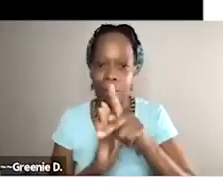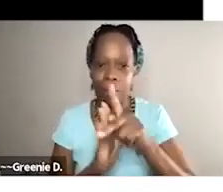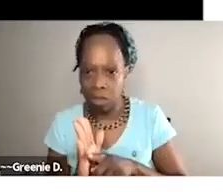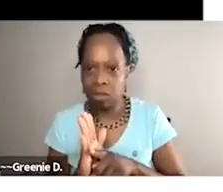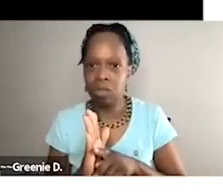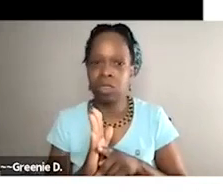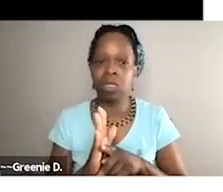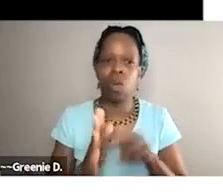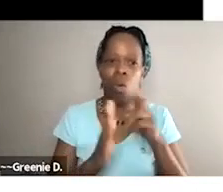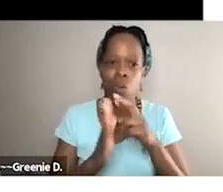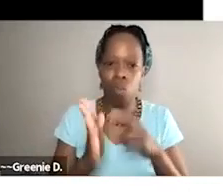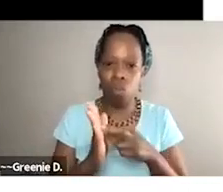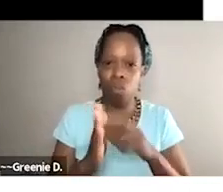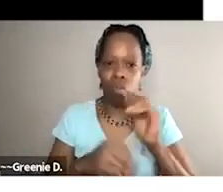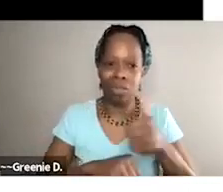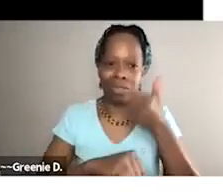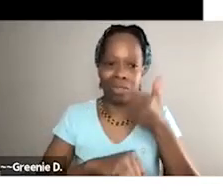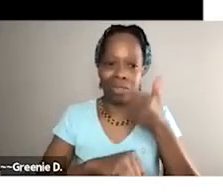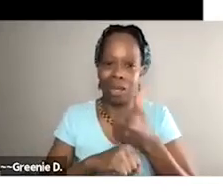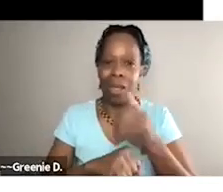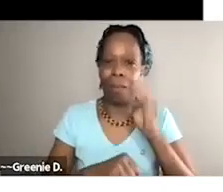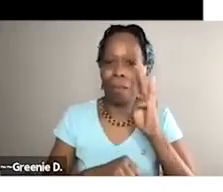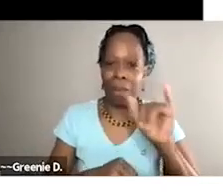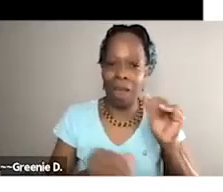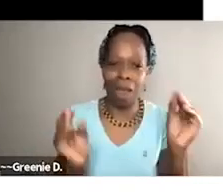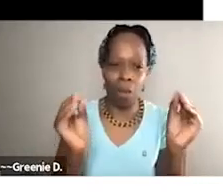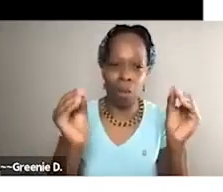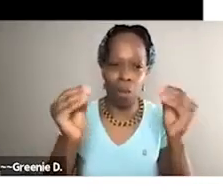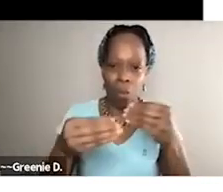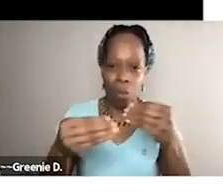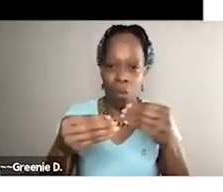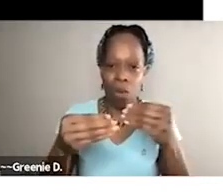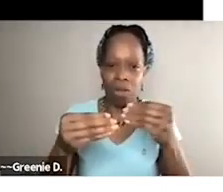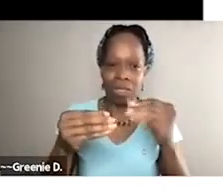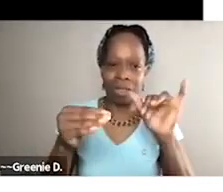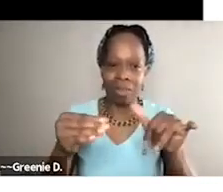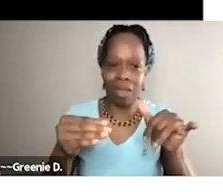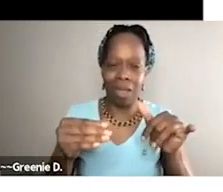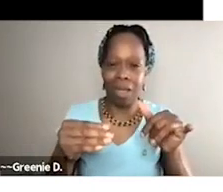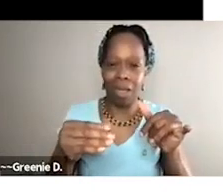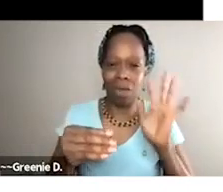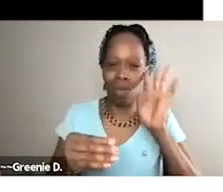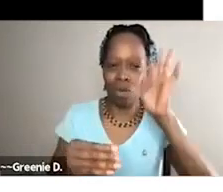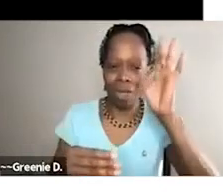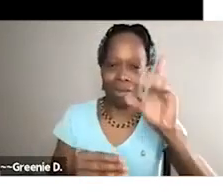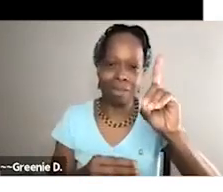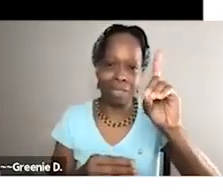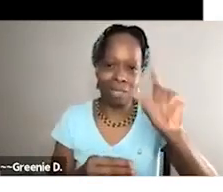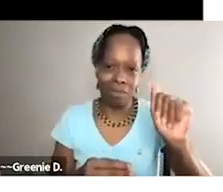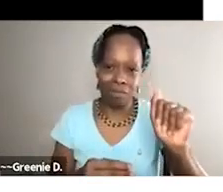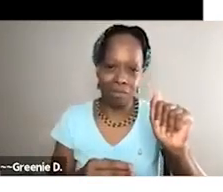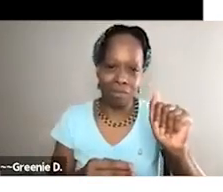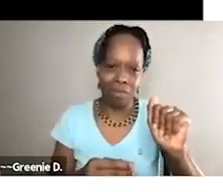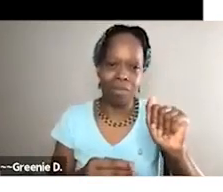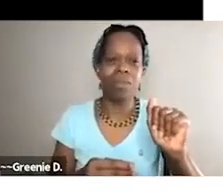by an organization, and that puts folks with disabilities at a disadvantage. Institutional barriers